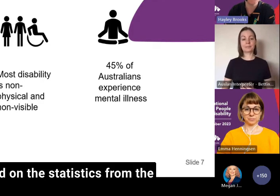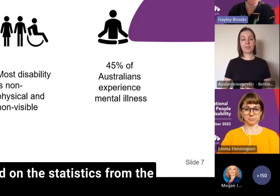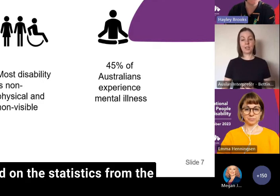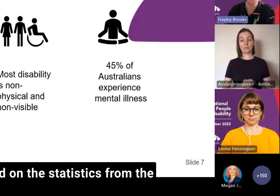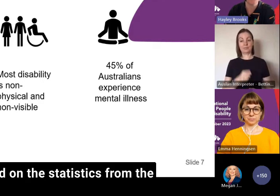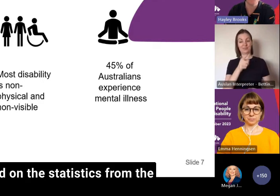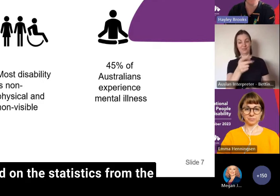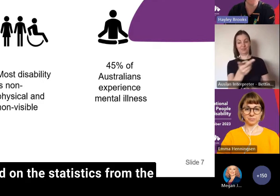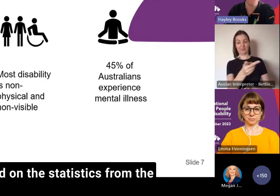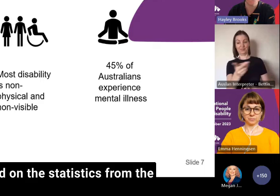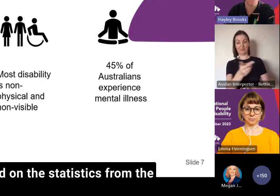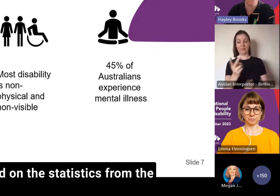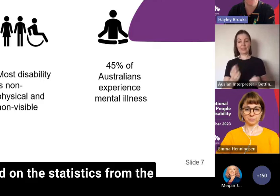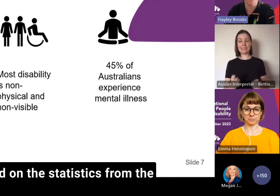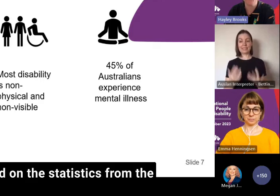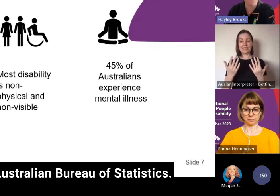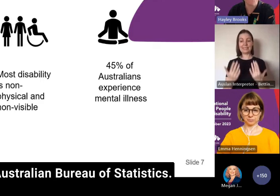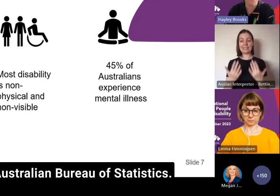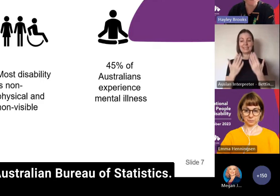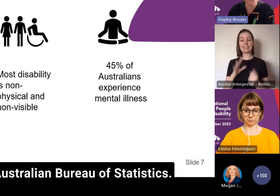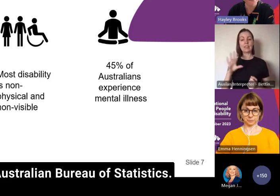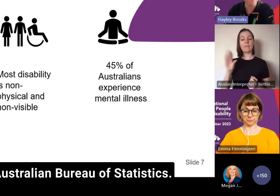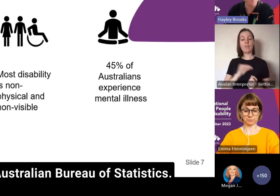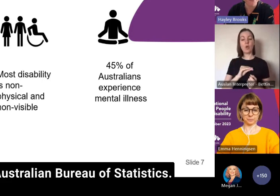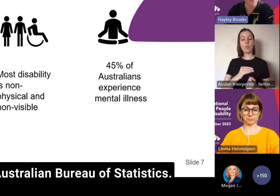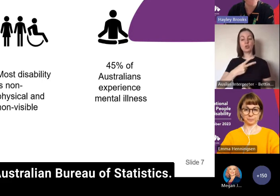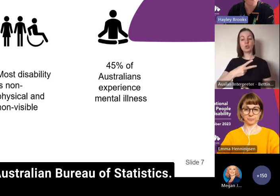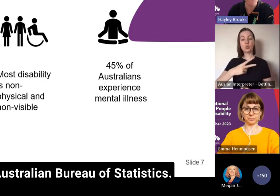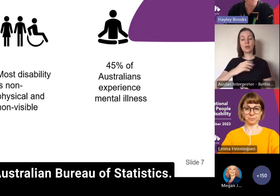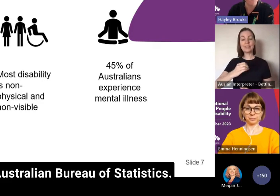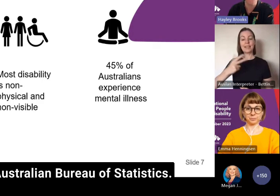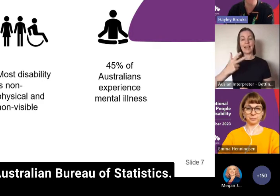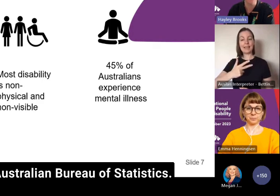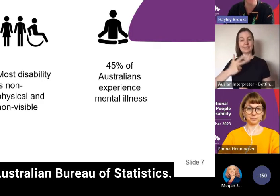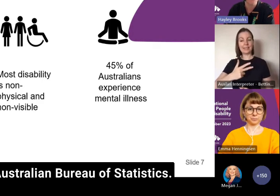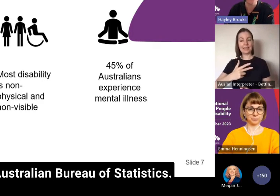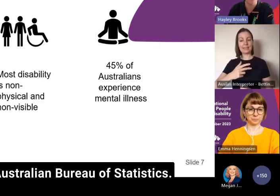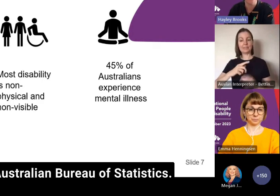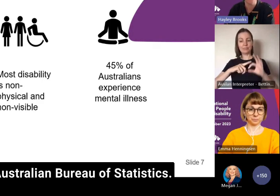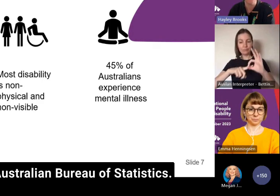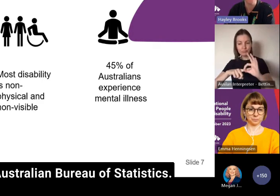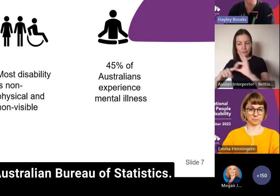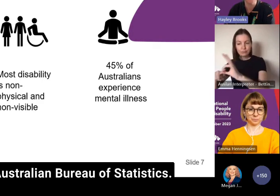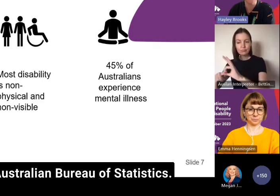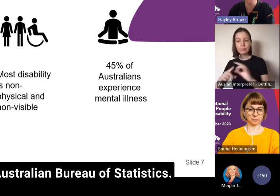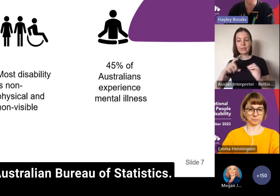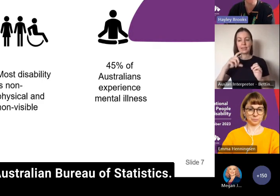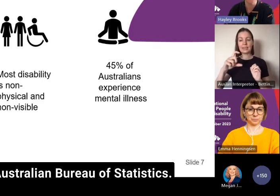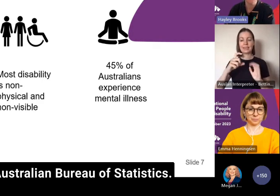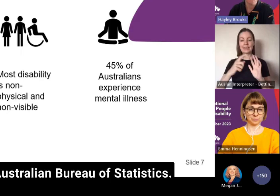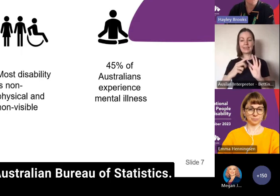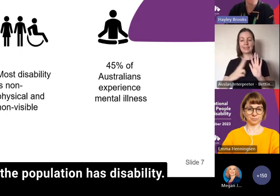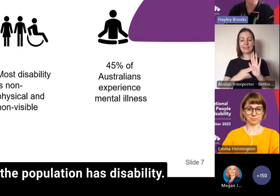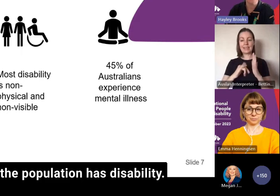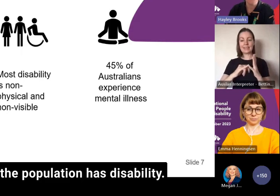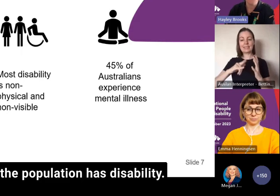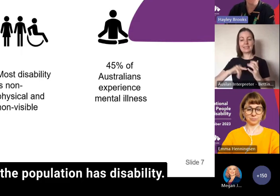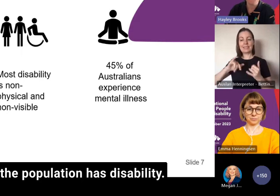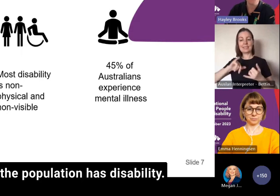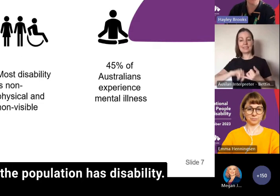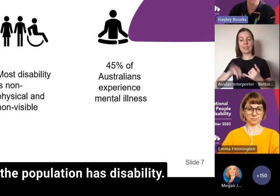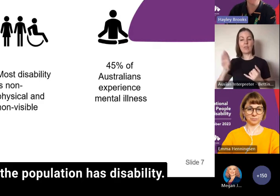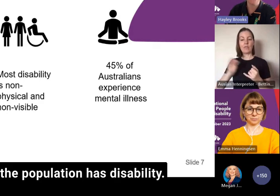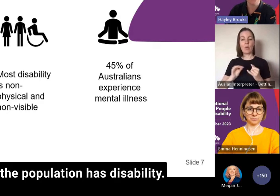the statistics from the 2018 census by the Australian Bureau of Statistics. So